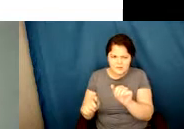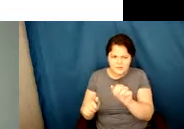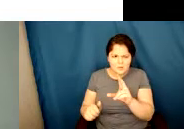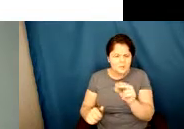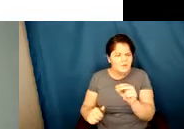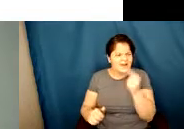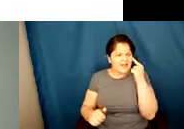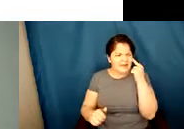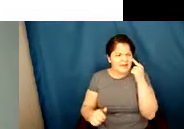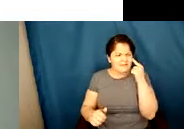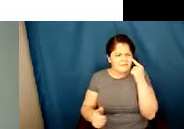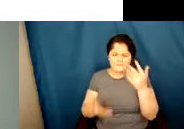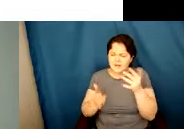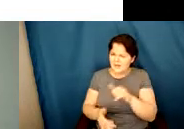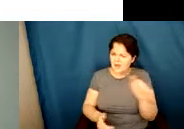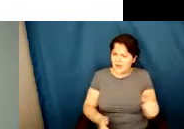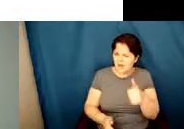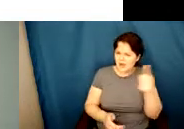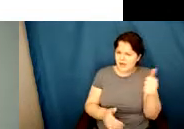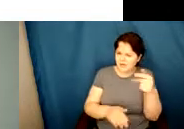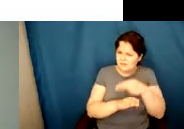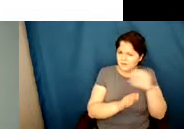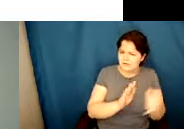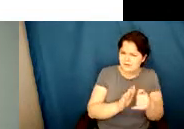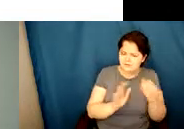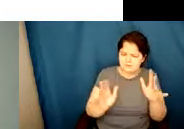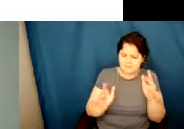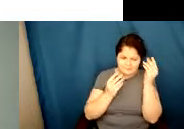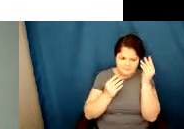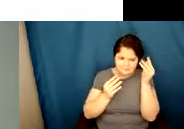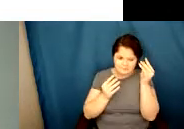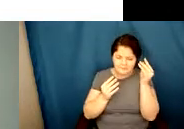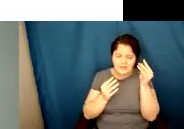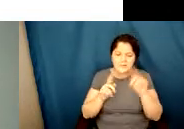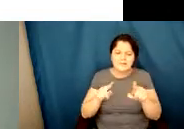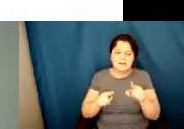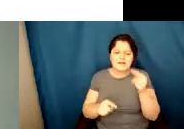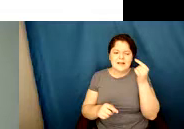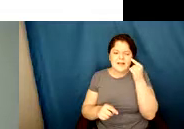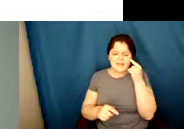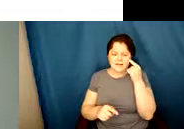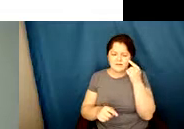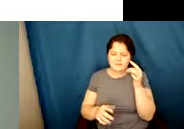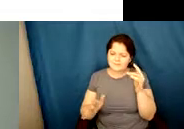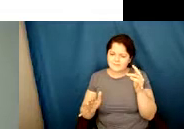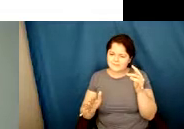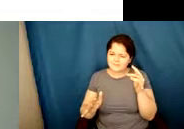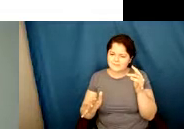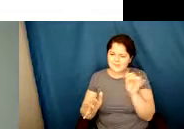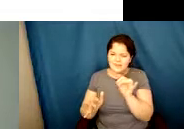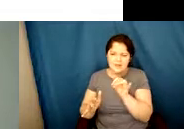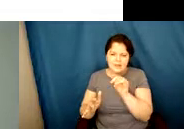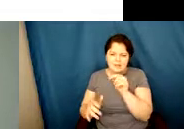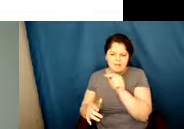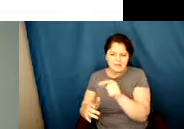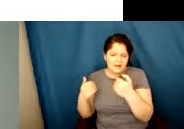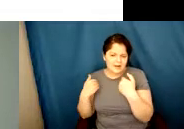now, but now that I think about it, but I believe there will be capabilities like built in